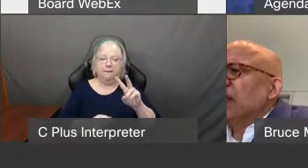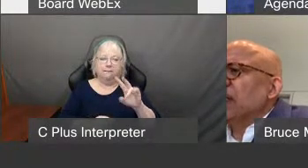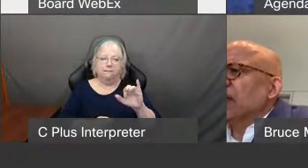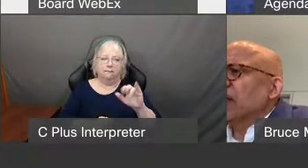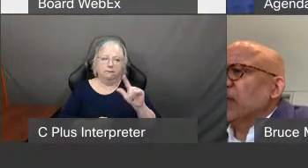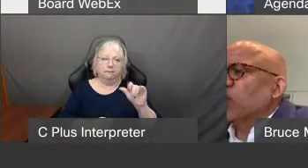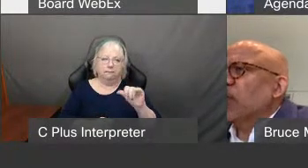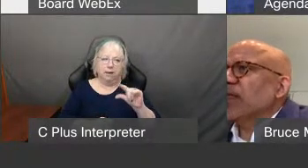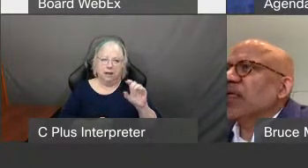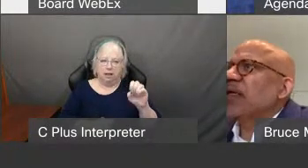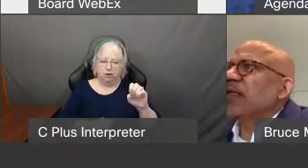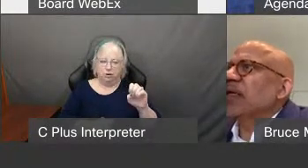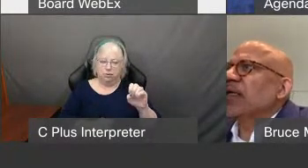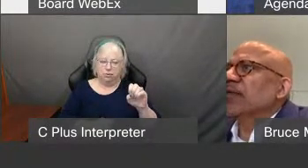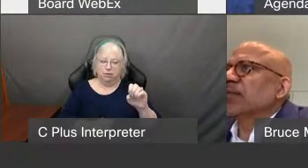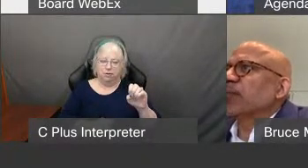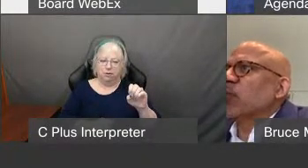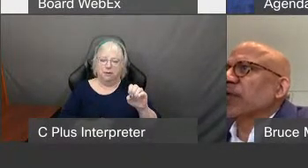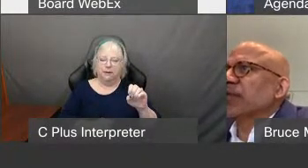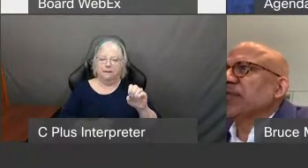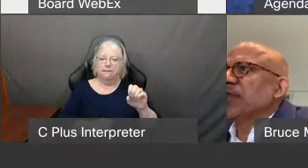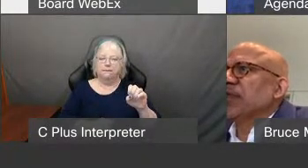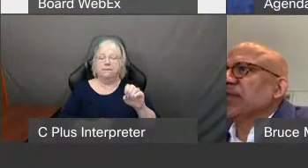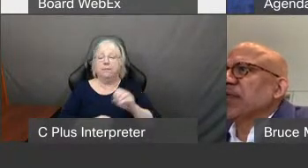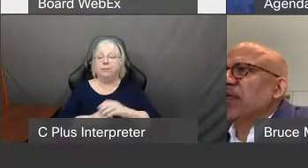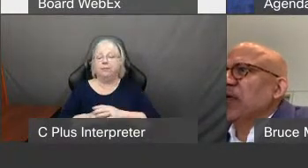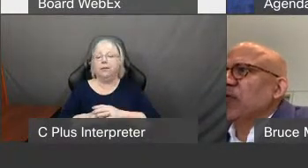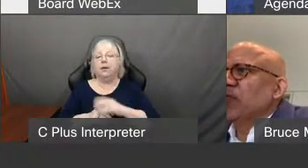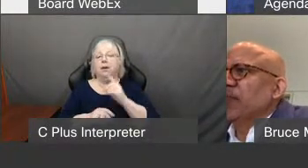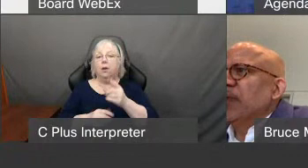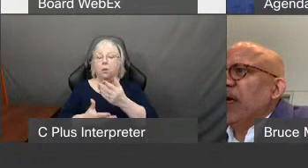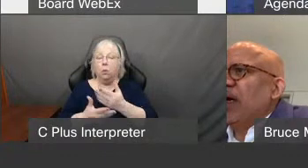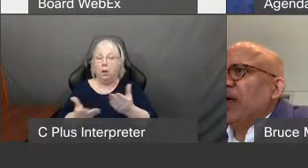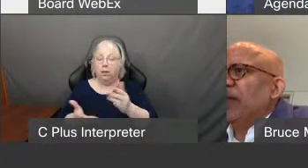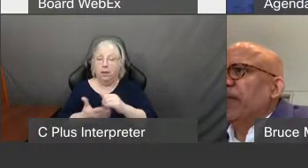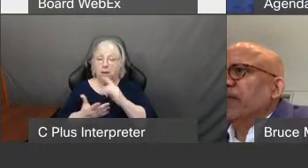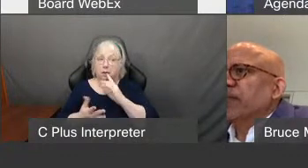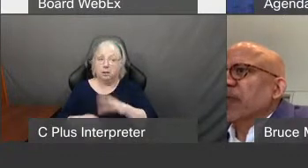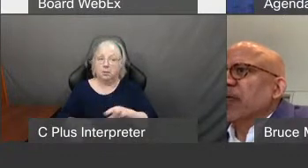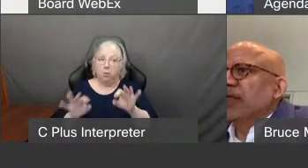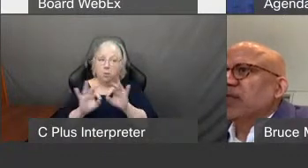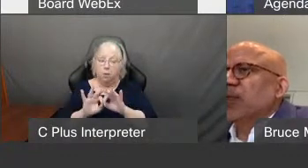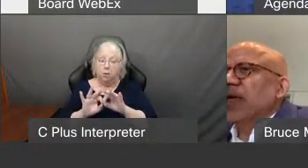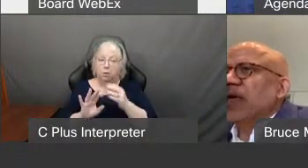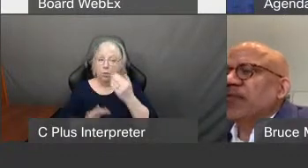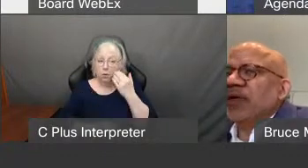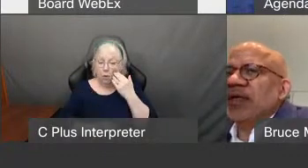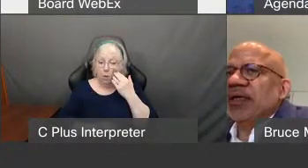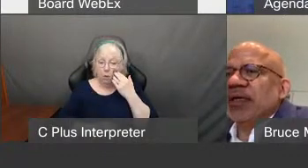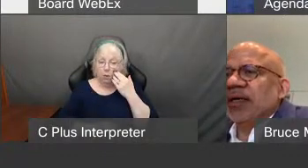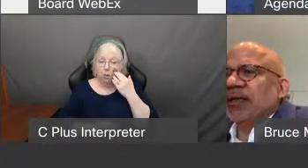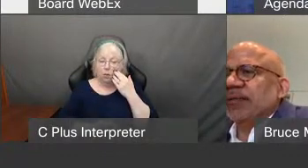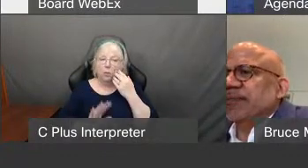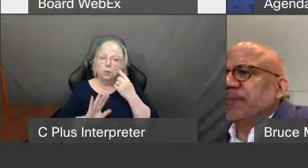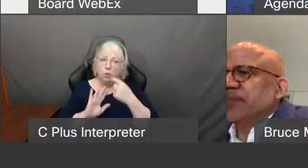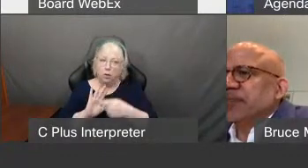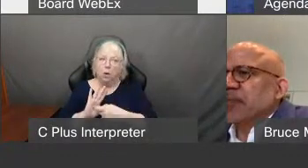And the one thing that is important to note is we have